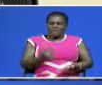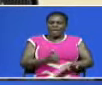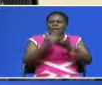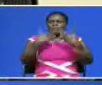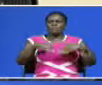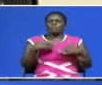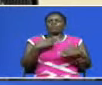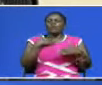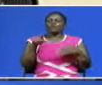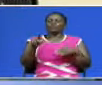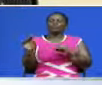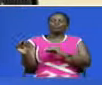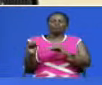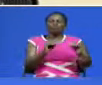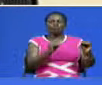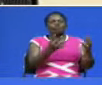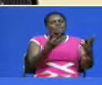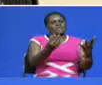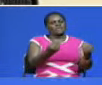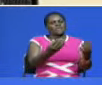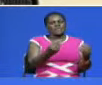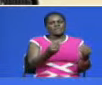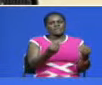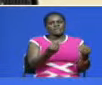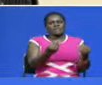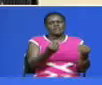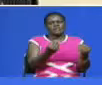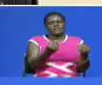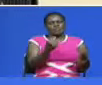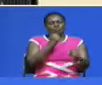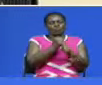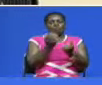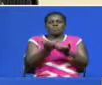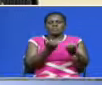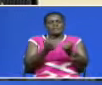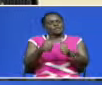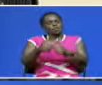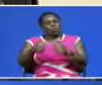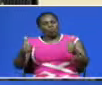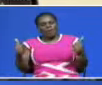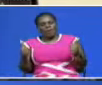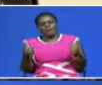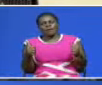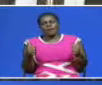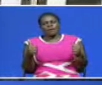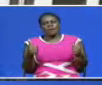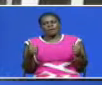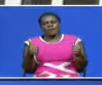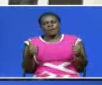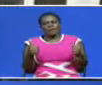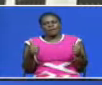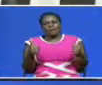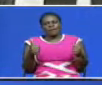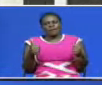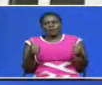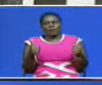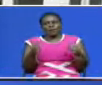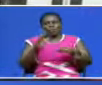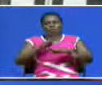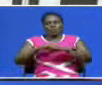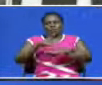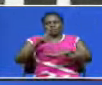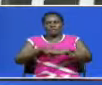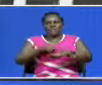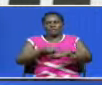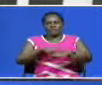want is to move Kenyans and make sure Kenyans are doing business conveniently, that you can reach your banker in good time. That's why we are